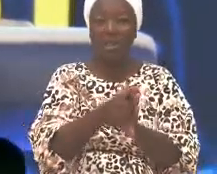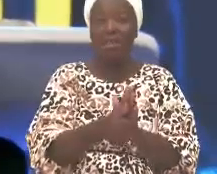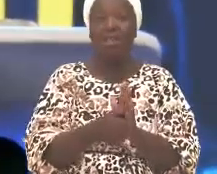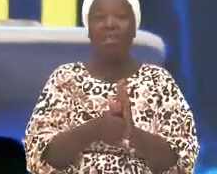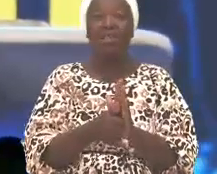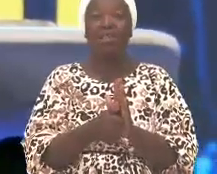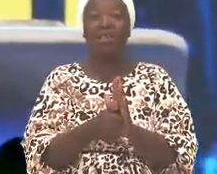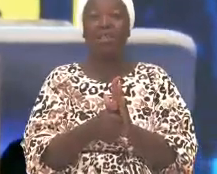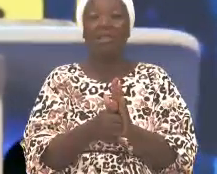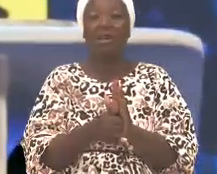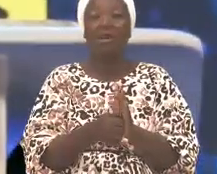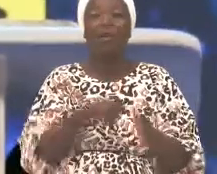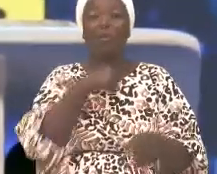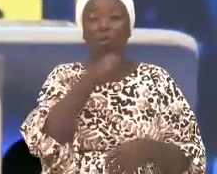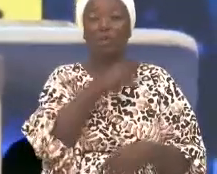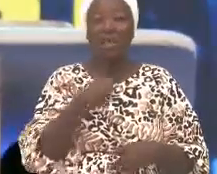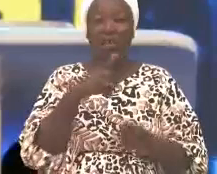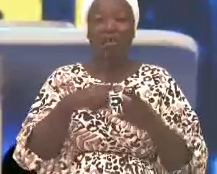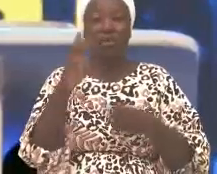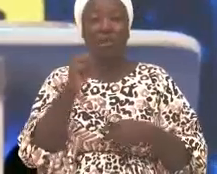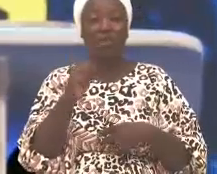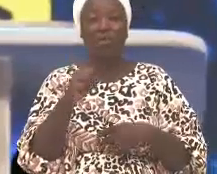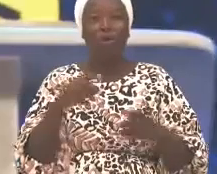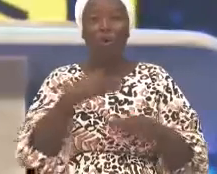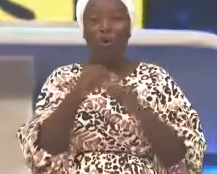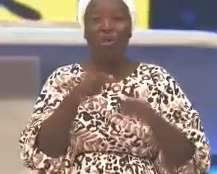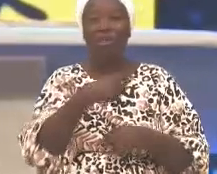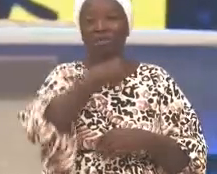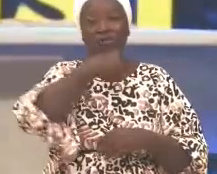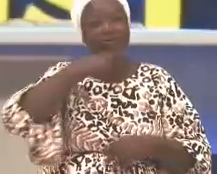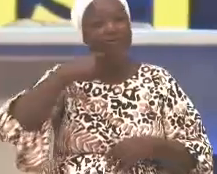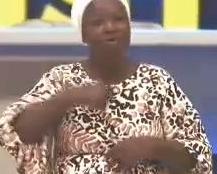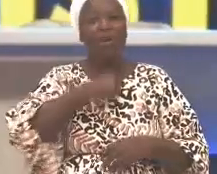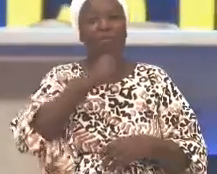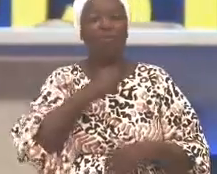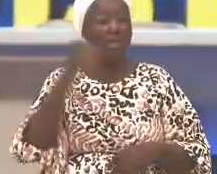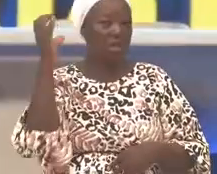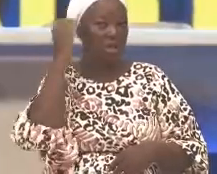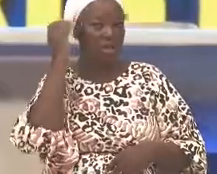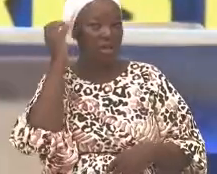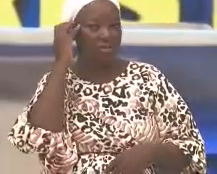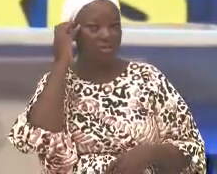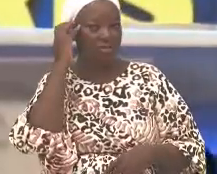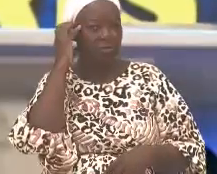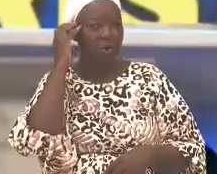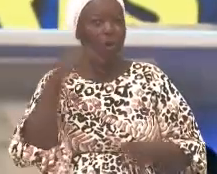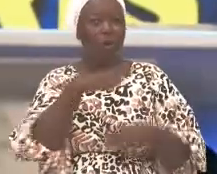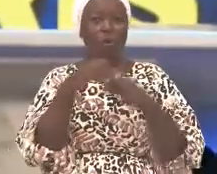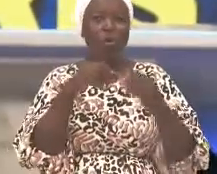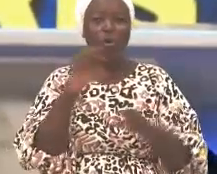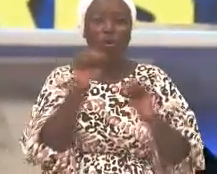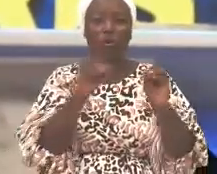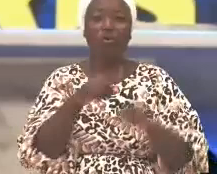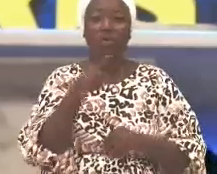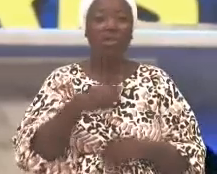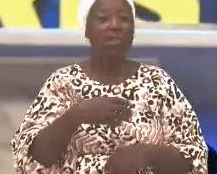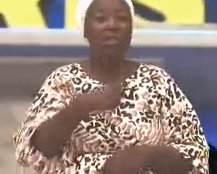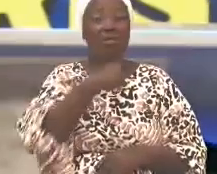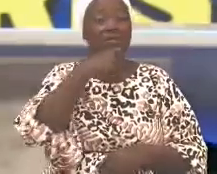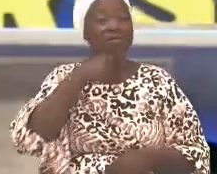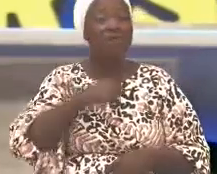say unto them, O ye dry bones, hear. O ye dry bones, hear.